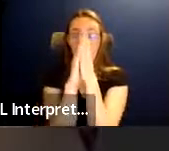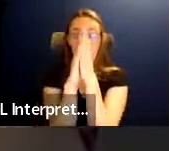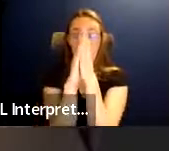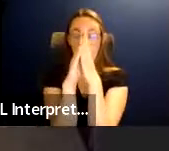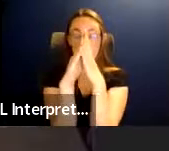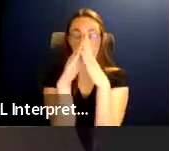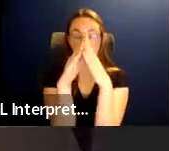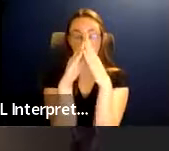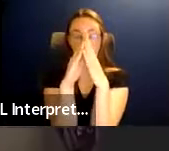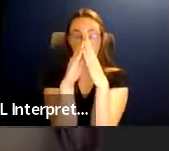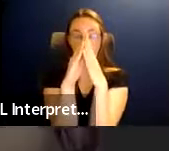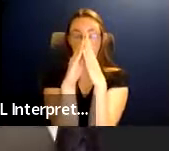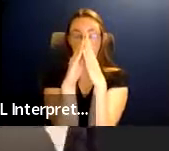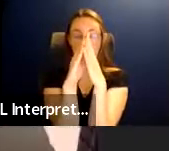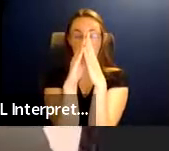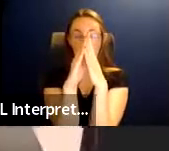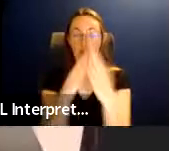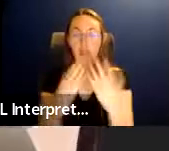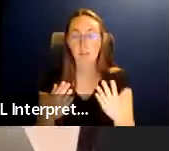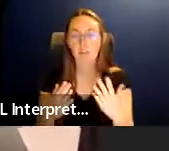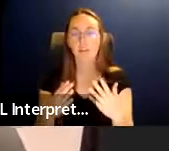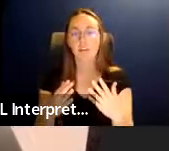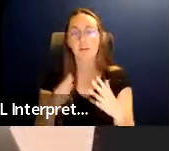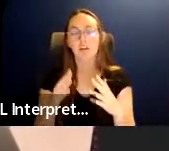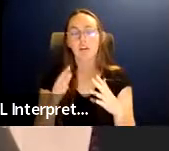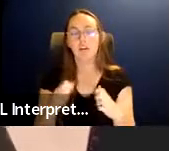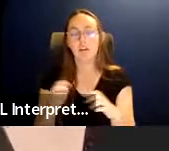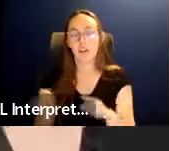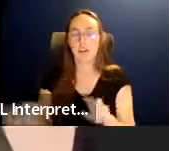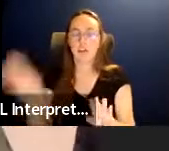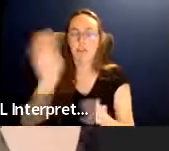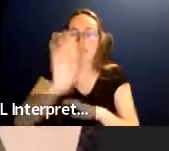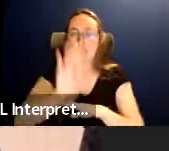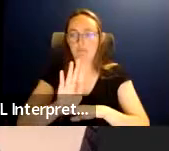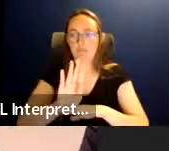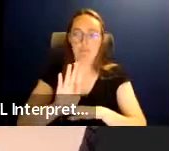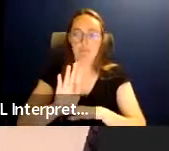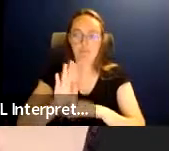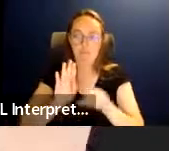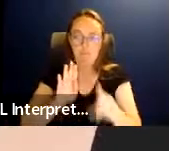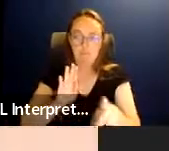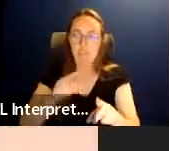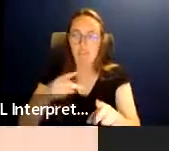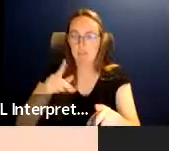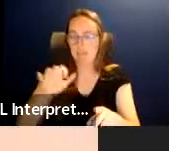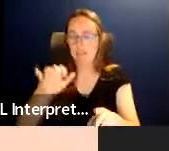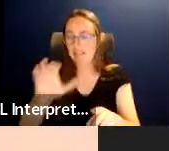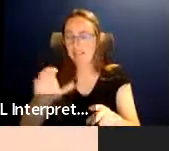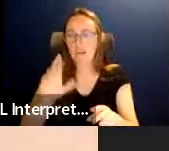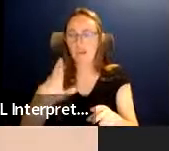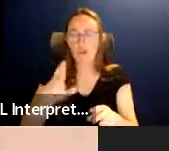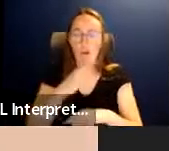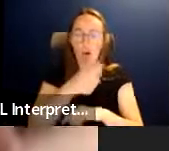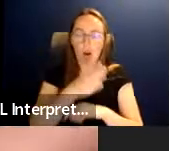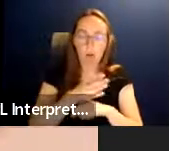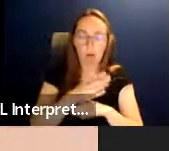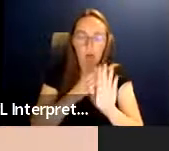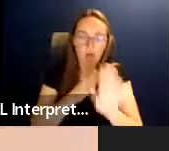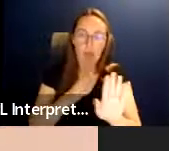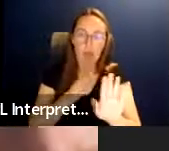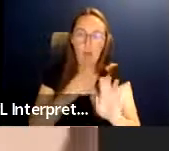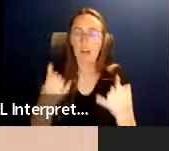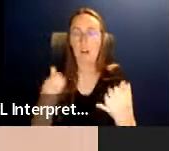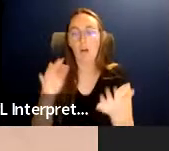it's almost vertical, I drop a piece of cardboard or a scrap piece of corrugated plastic, and now I have a